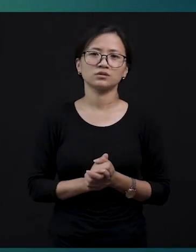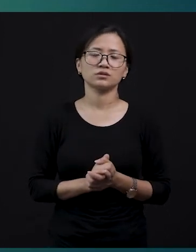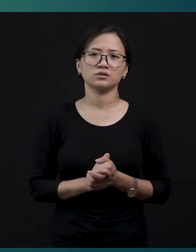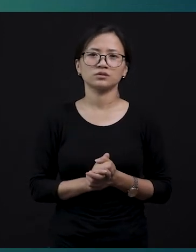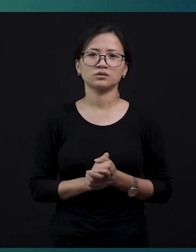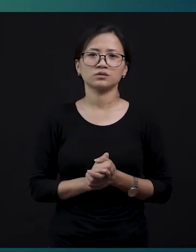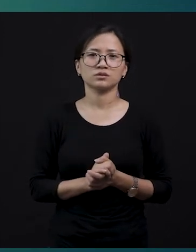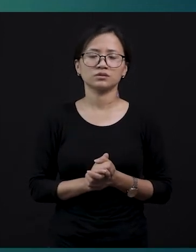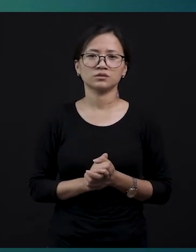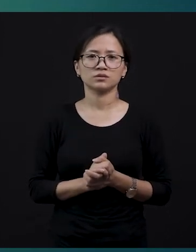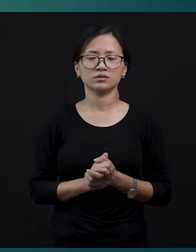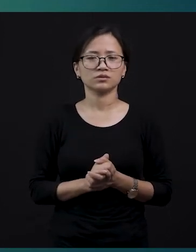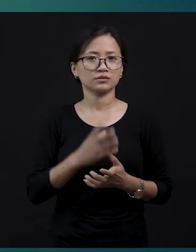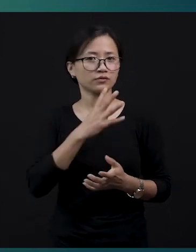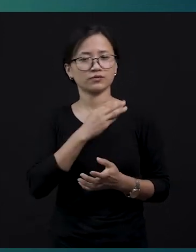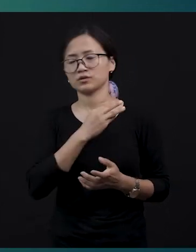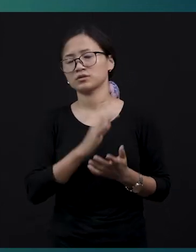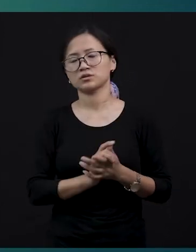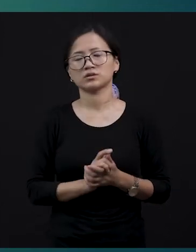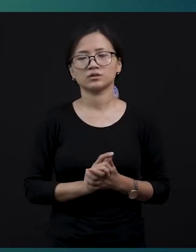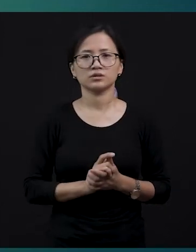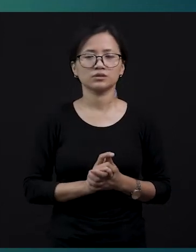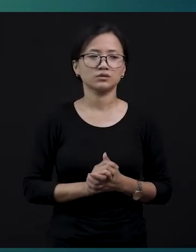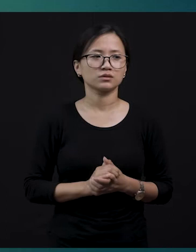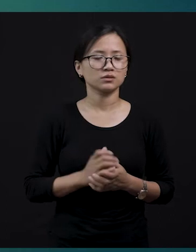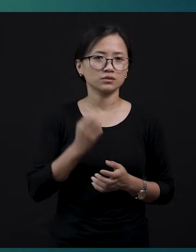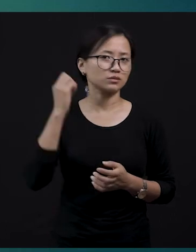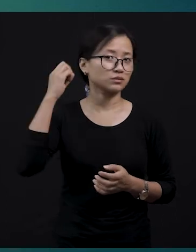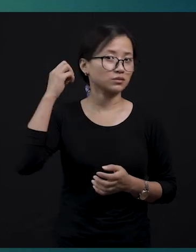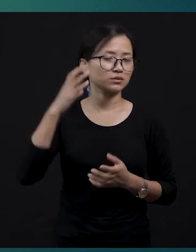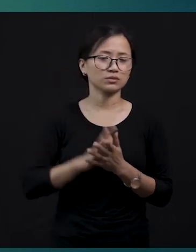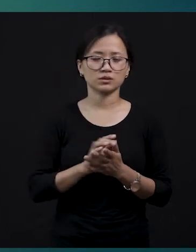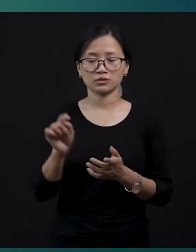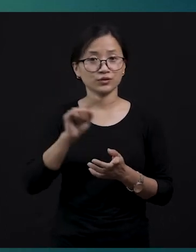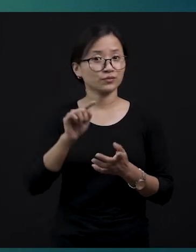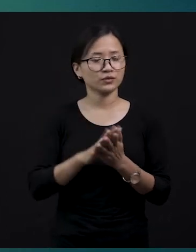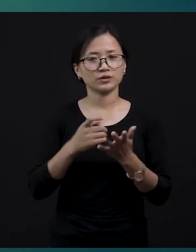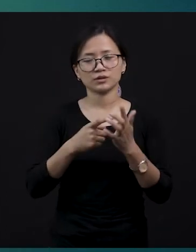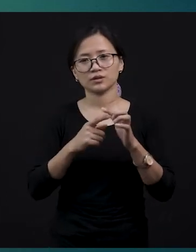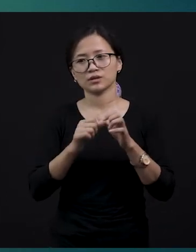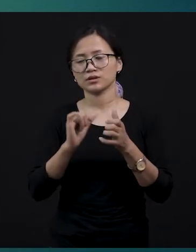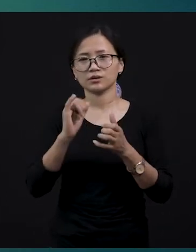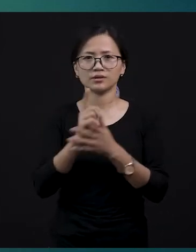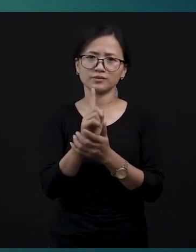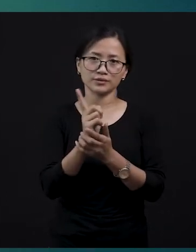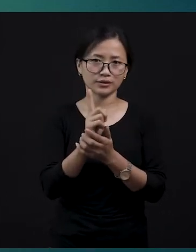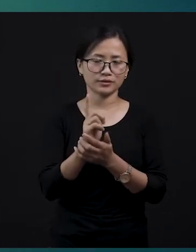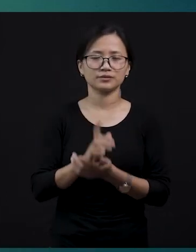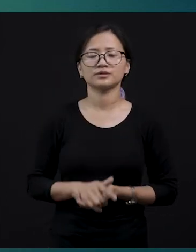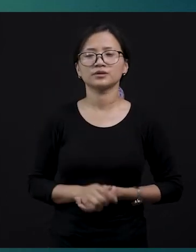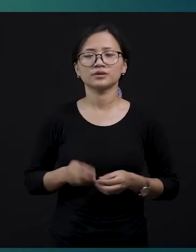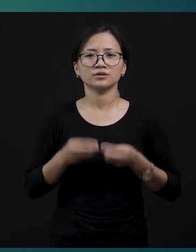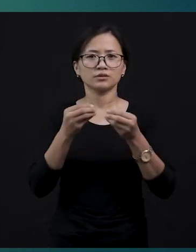look at all. And then the frightening rattle, that noise that it makes from the tail, okay, is that itself